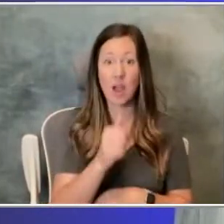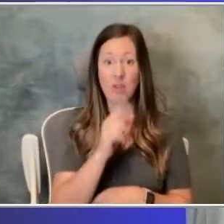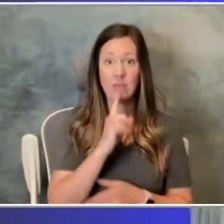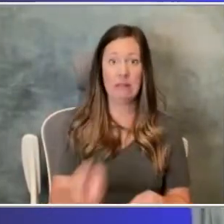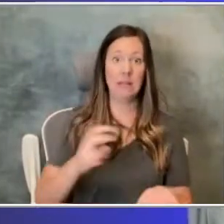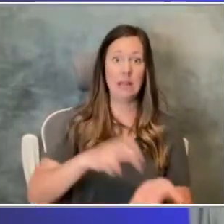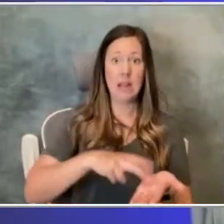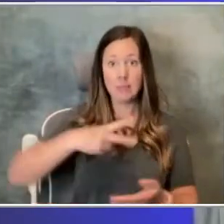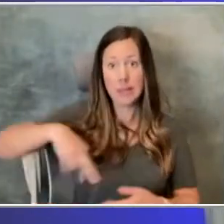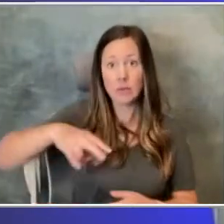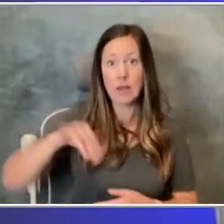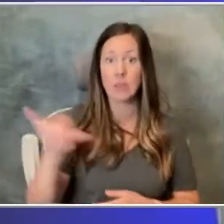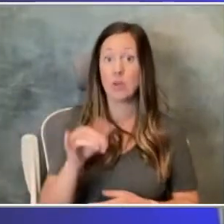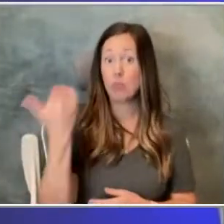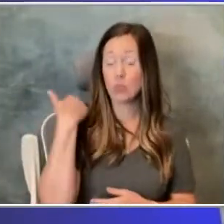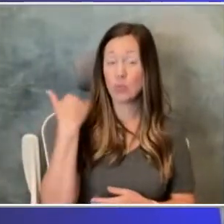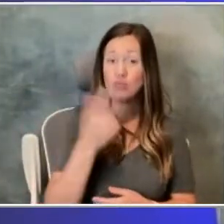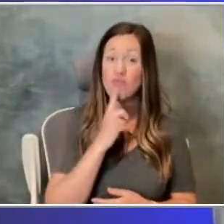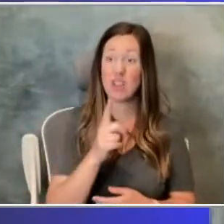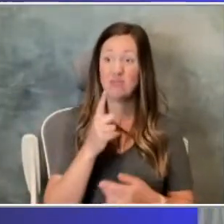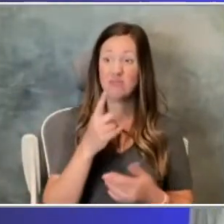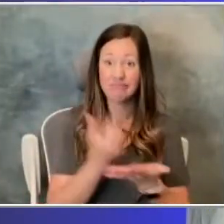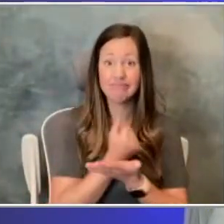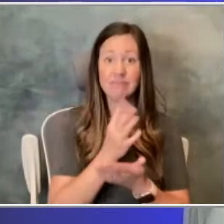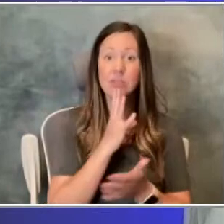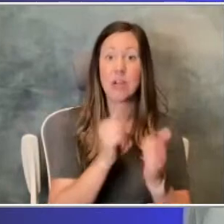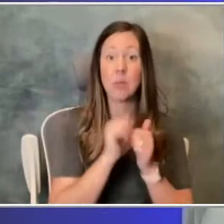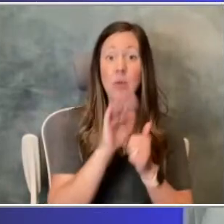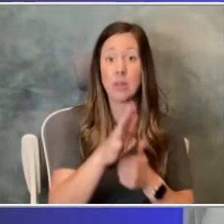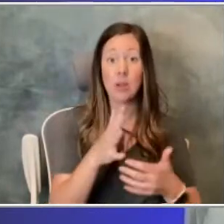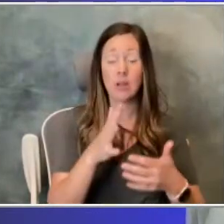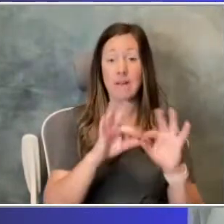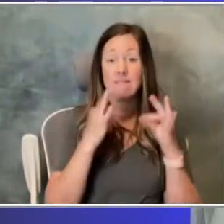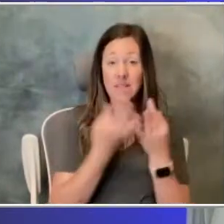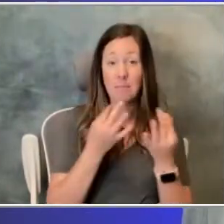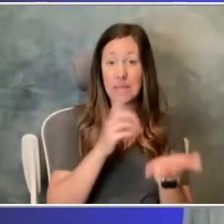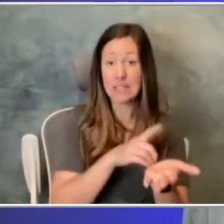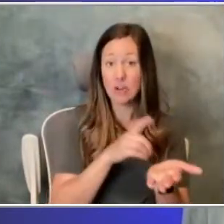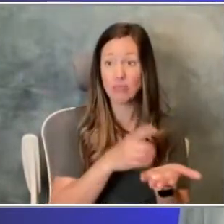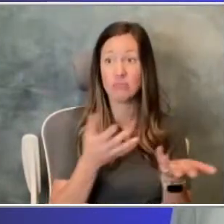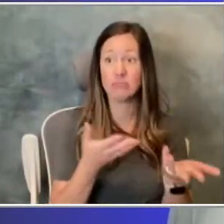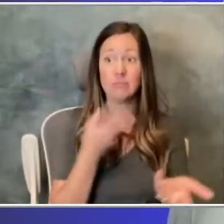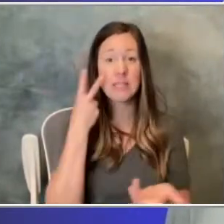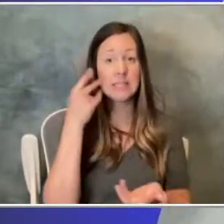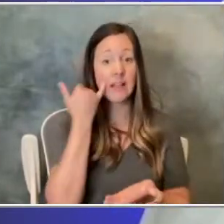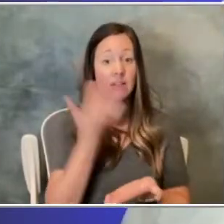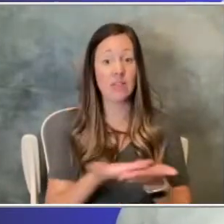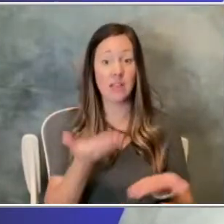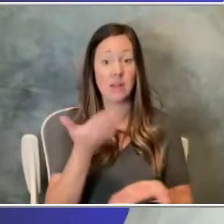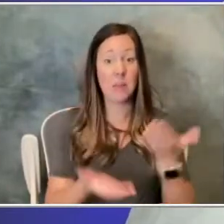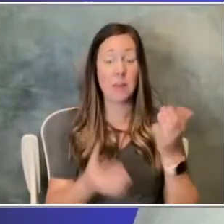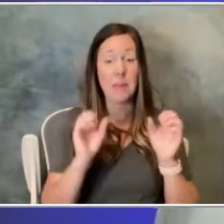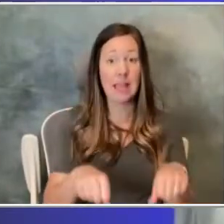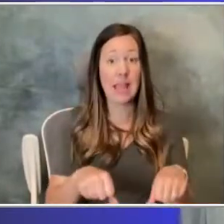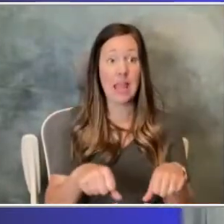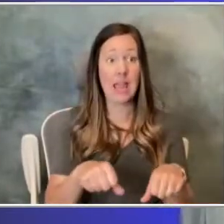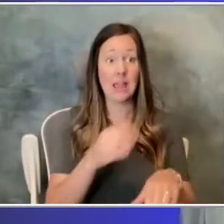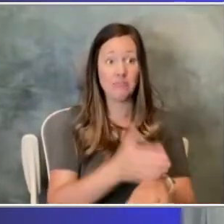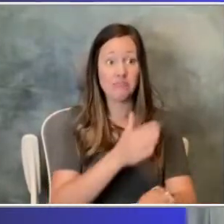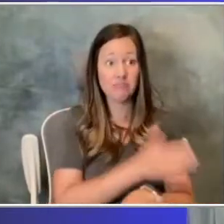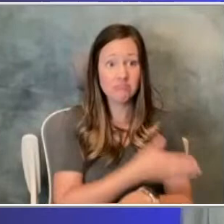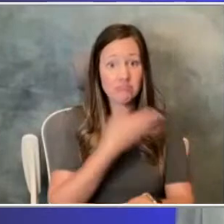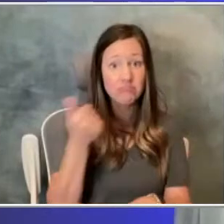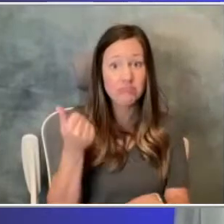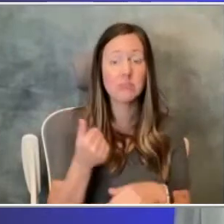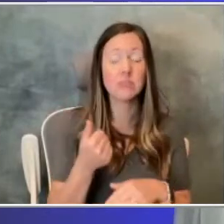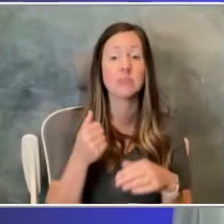used to, talk with your primary care physician and see, are there things to potentially work up, but then also try figuring